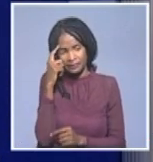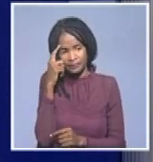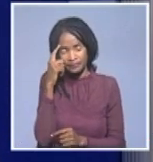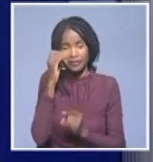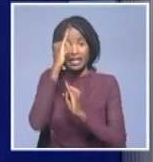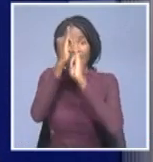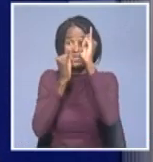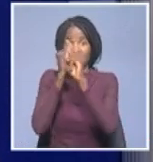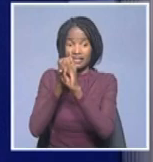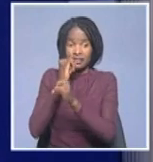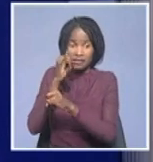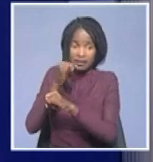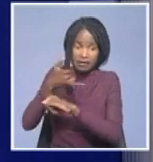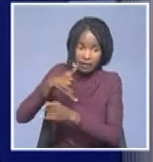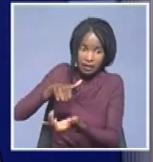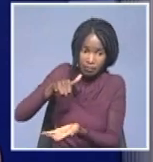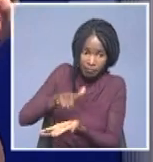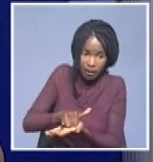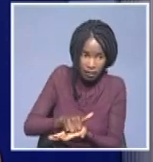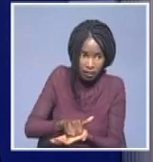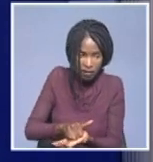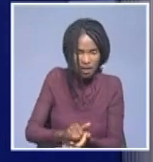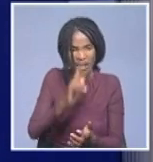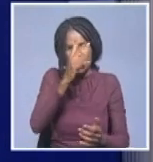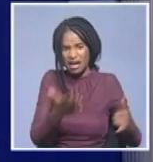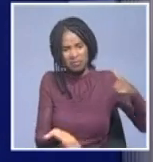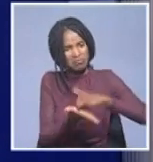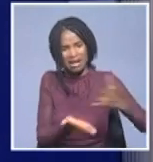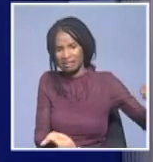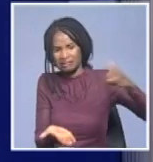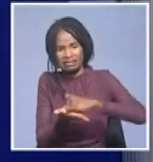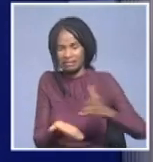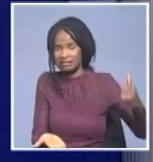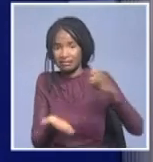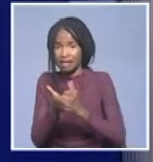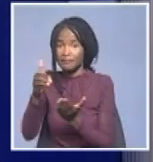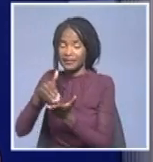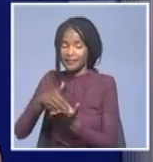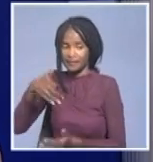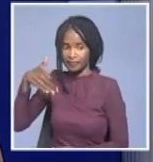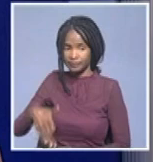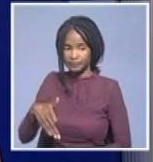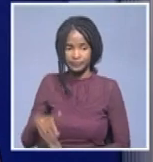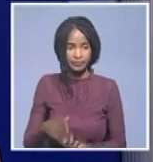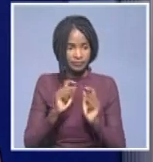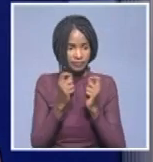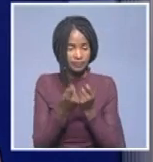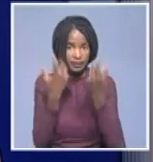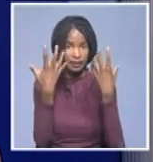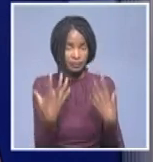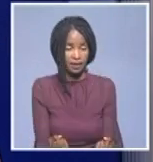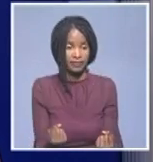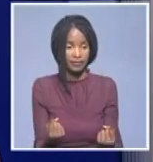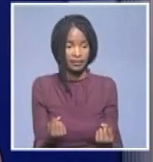Jose Cuartaco International Airport, where many travelers are arriving into Namibia. We have a team of